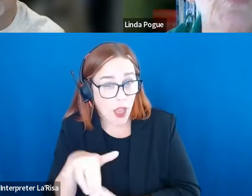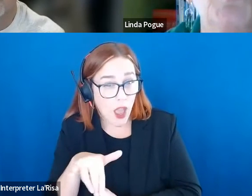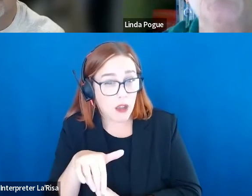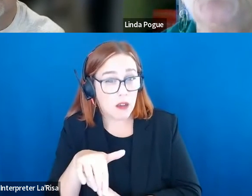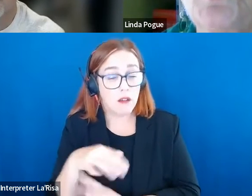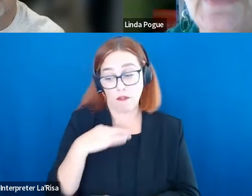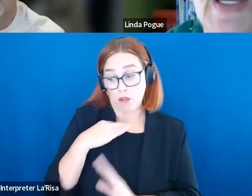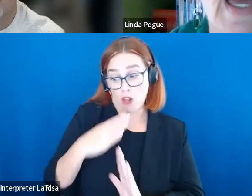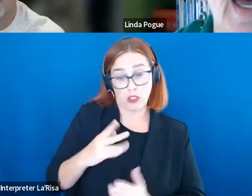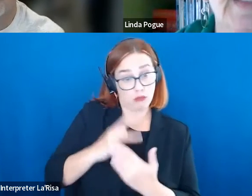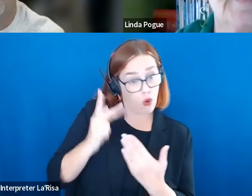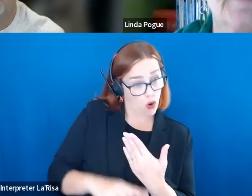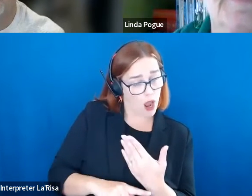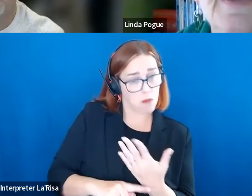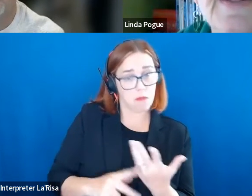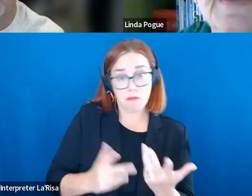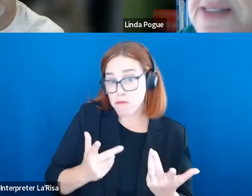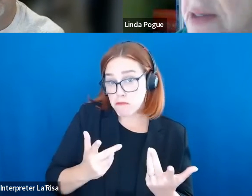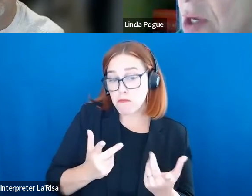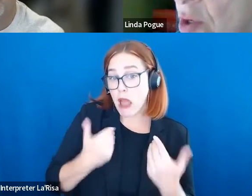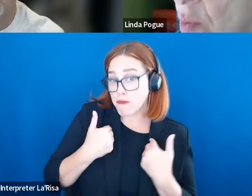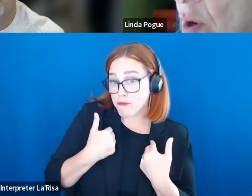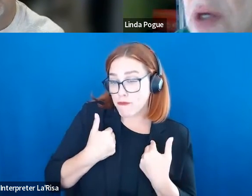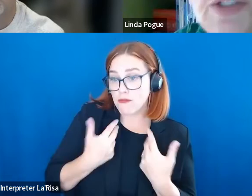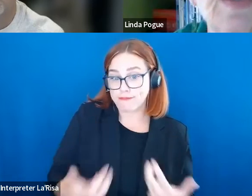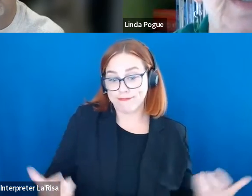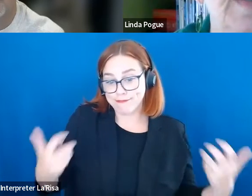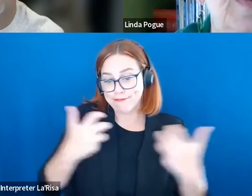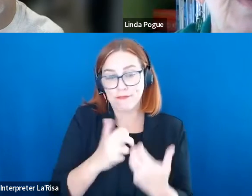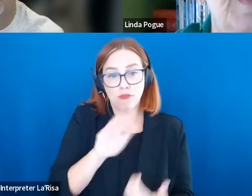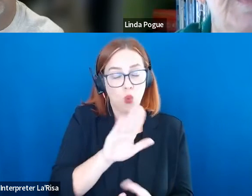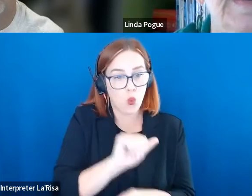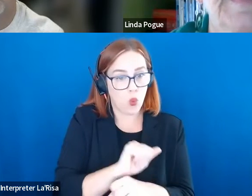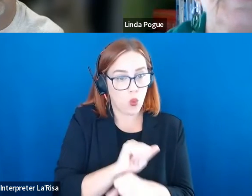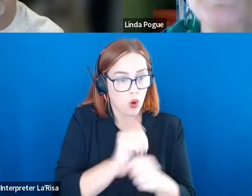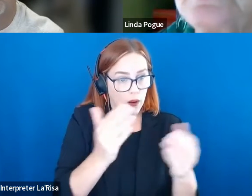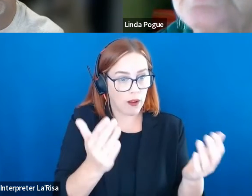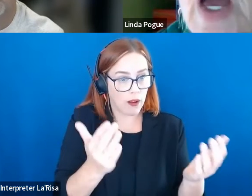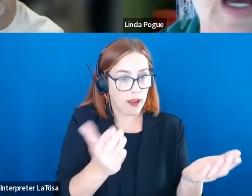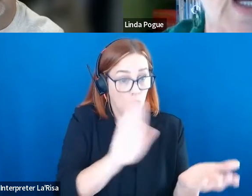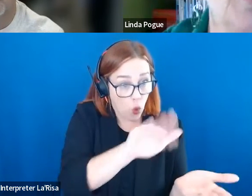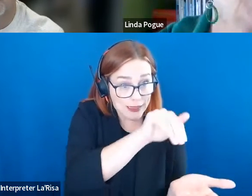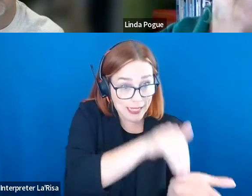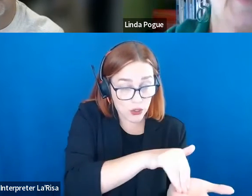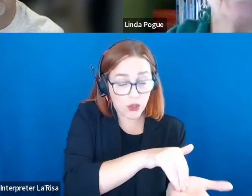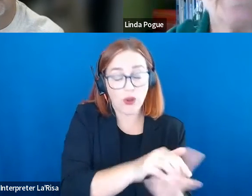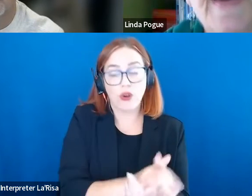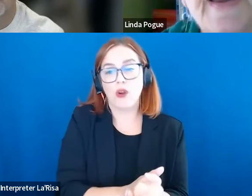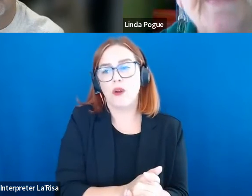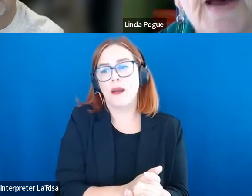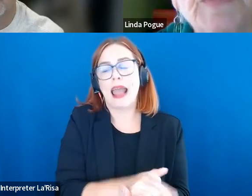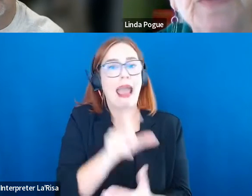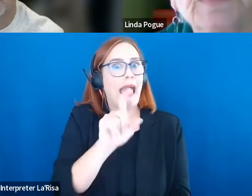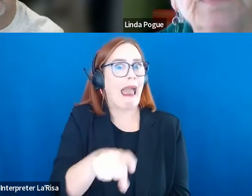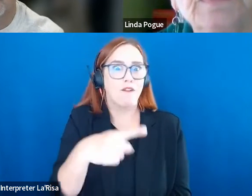in with what you're doing at the center that you are associated with? I just have to